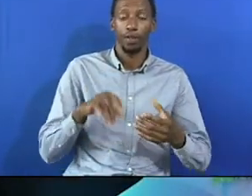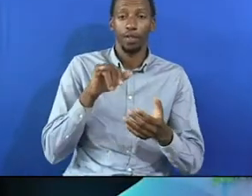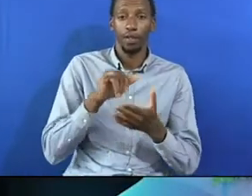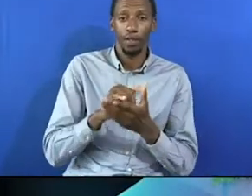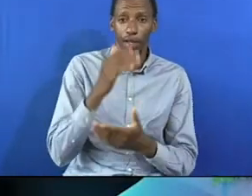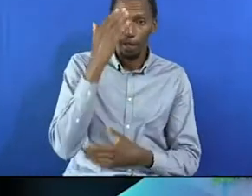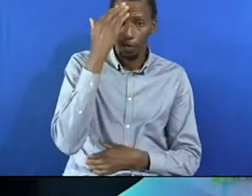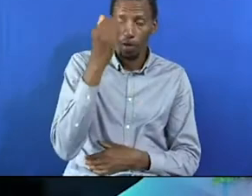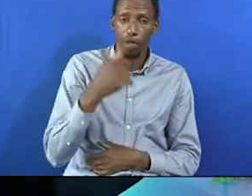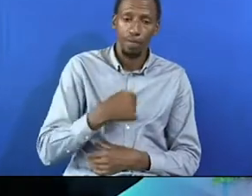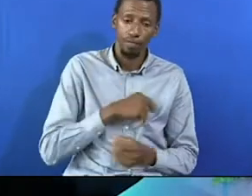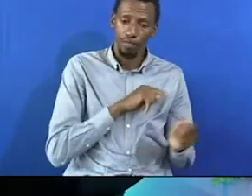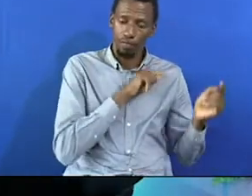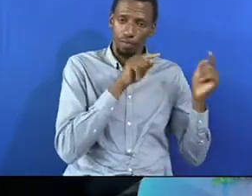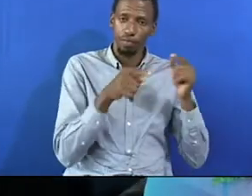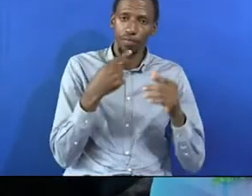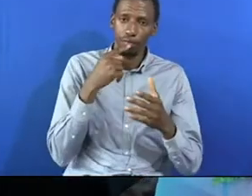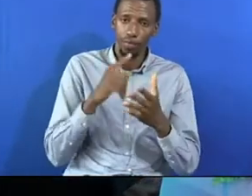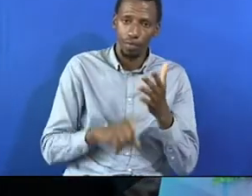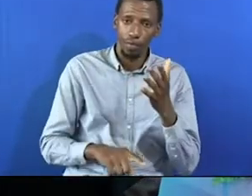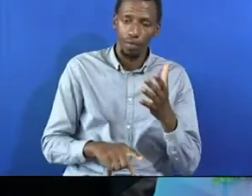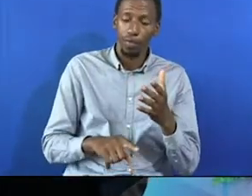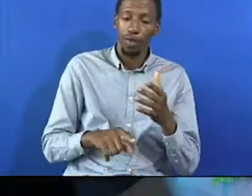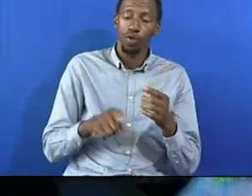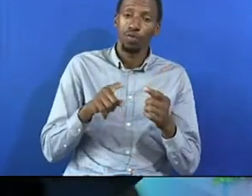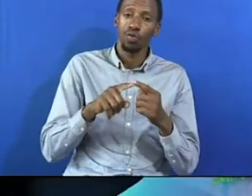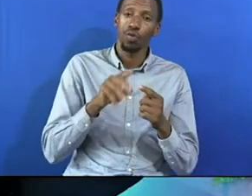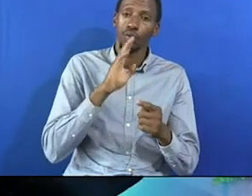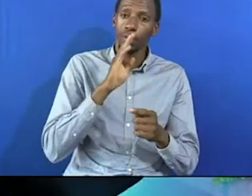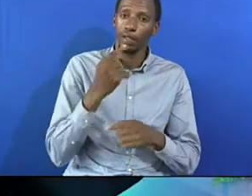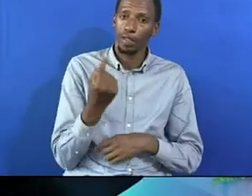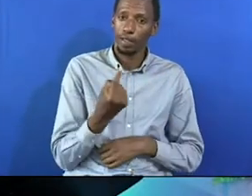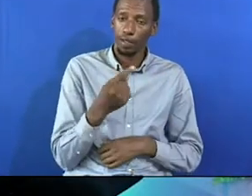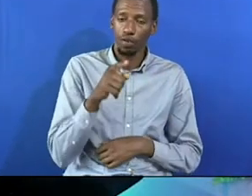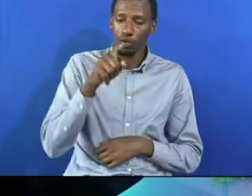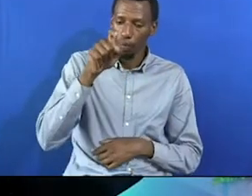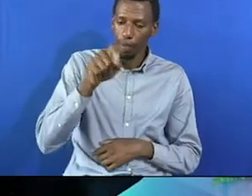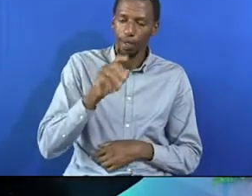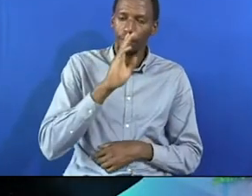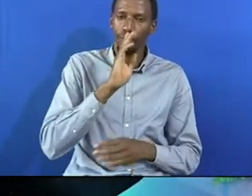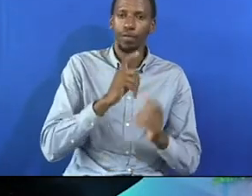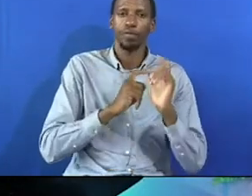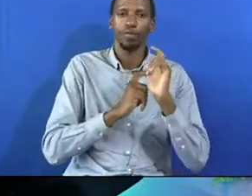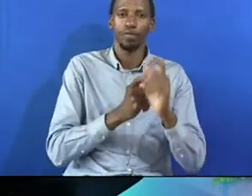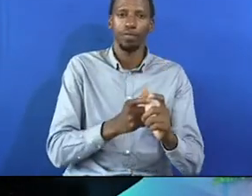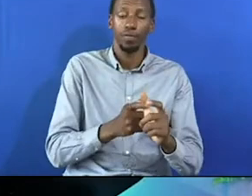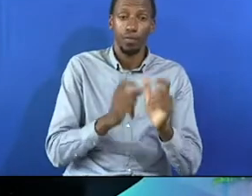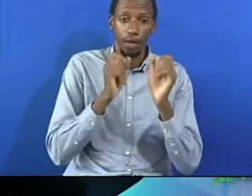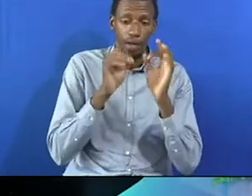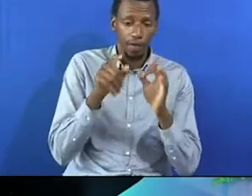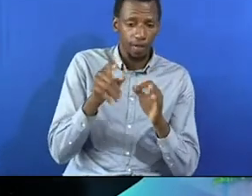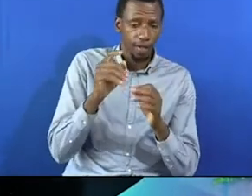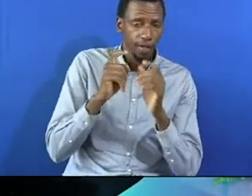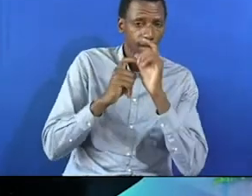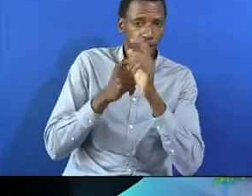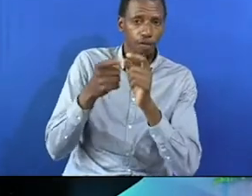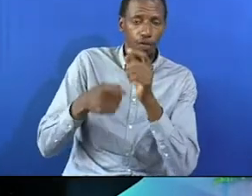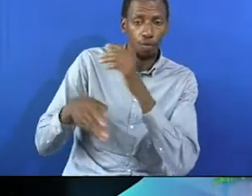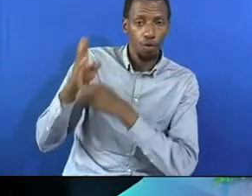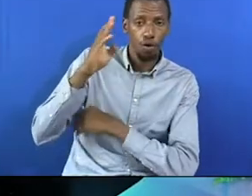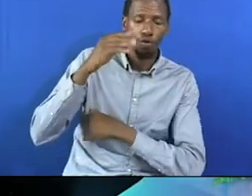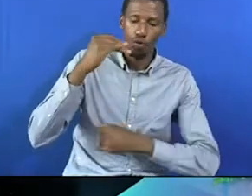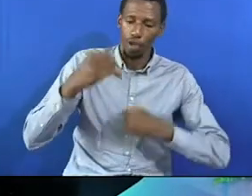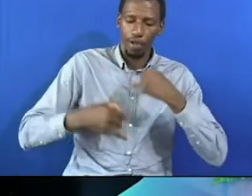you to be single, you must be gifted. If it is a gift from God, you will enjoy. No amount